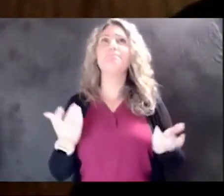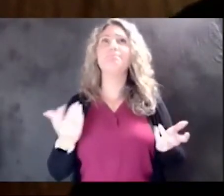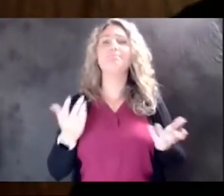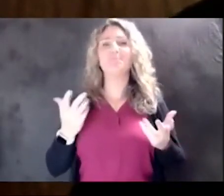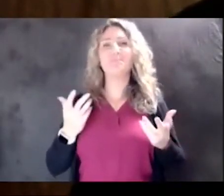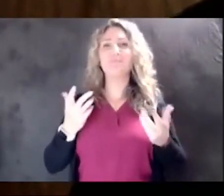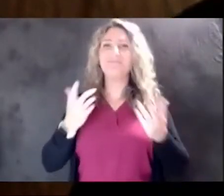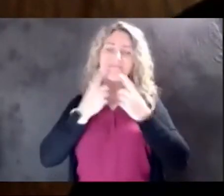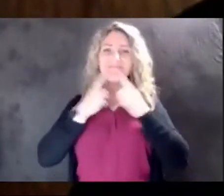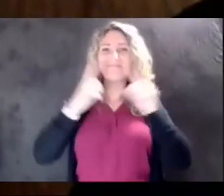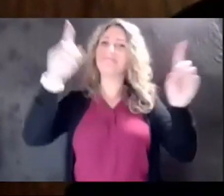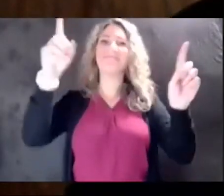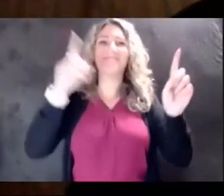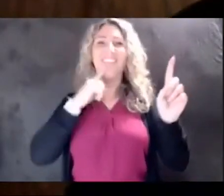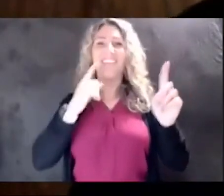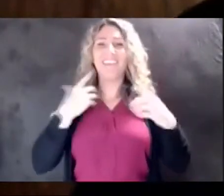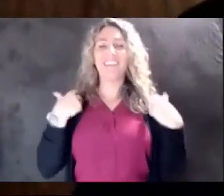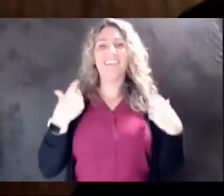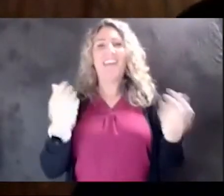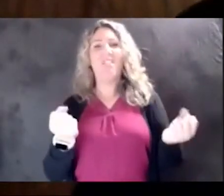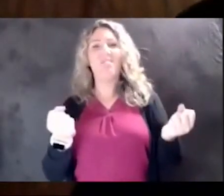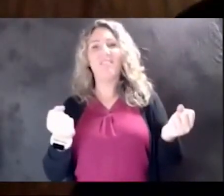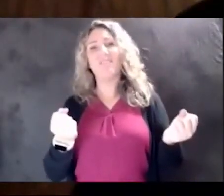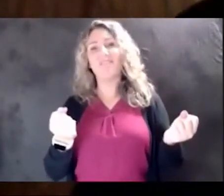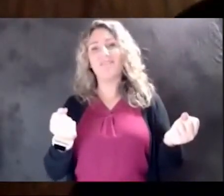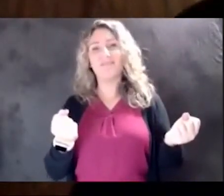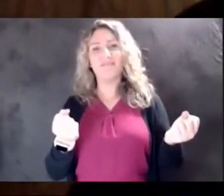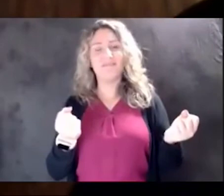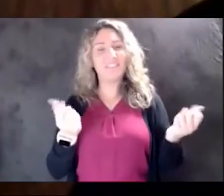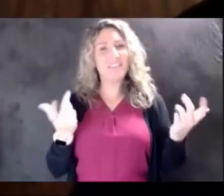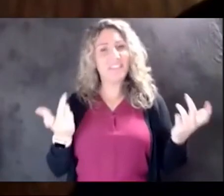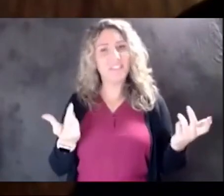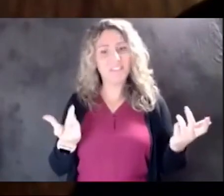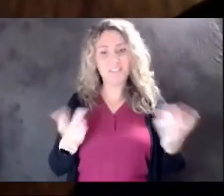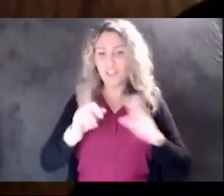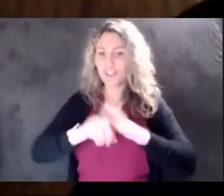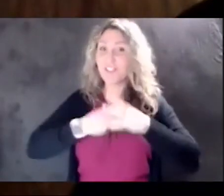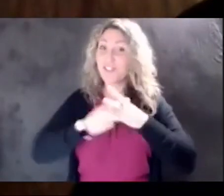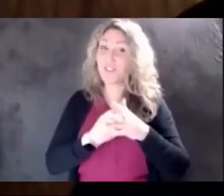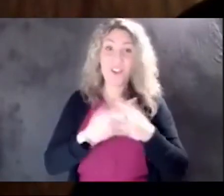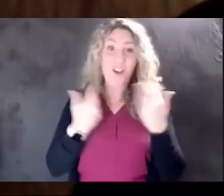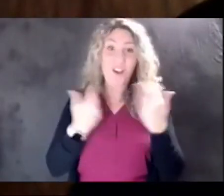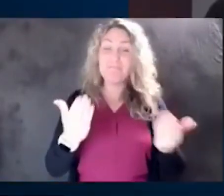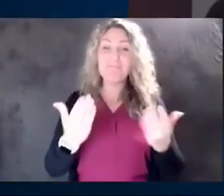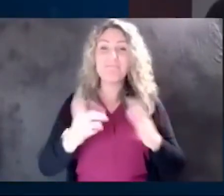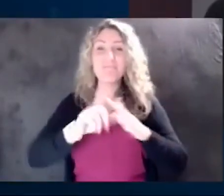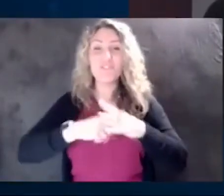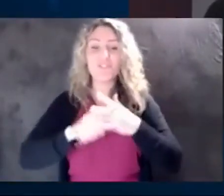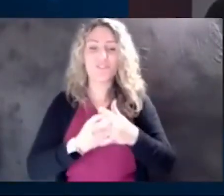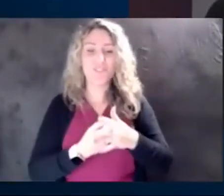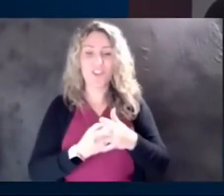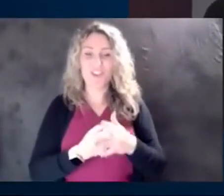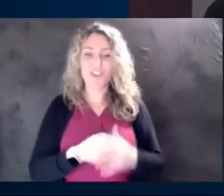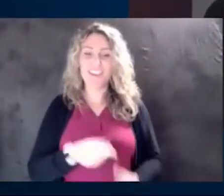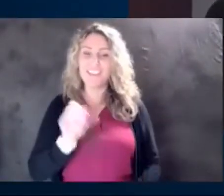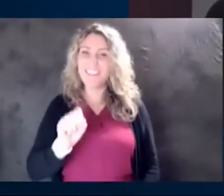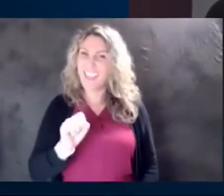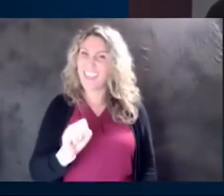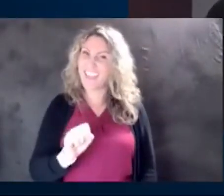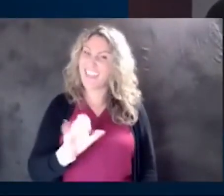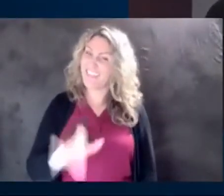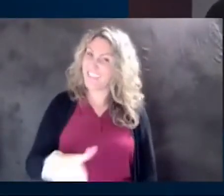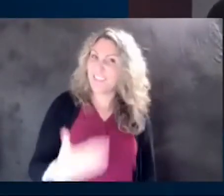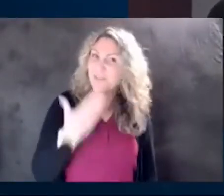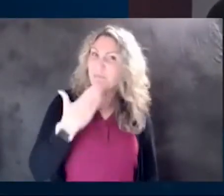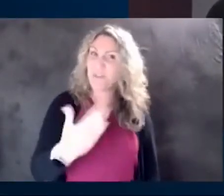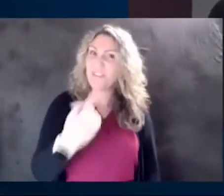prosperous and healthy, and so that's just start. Really Start well by said. with a Very little well said. little thing. Just